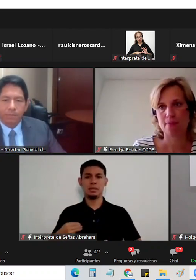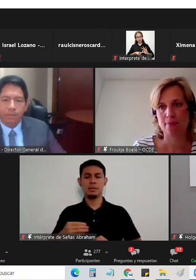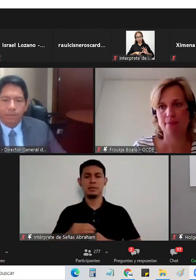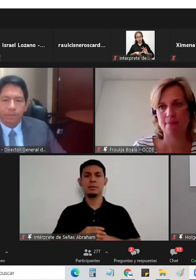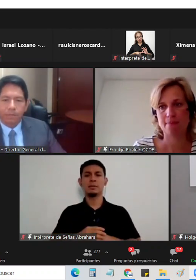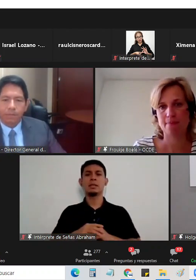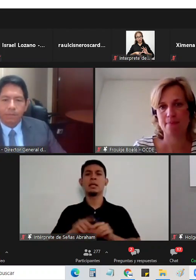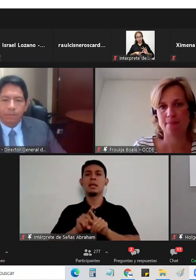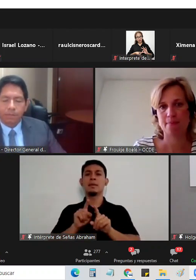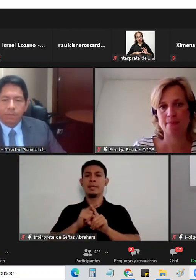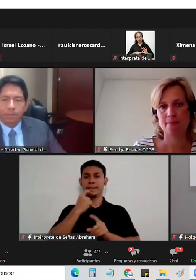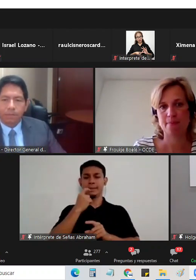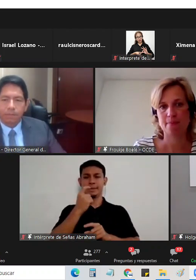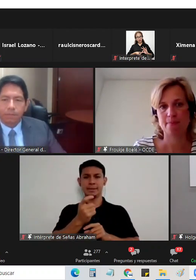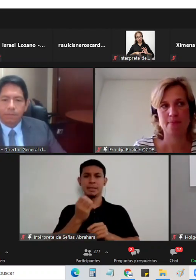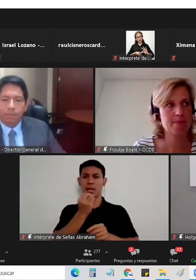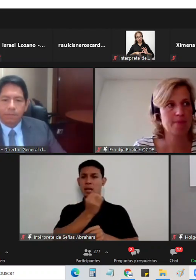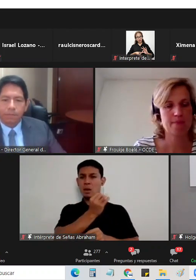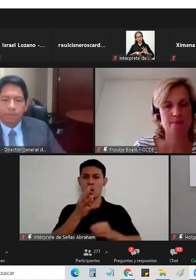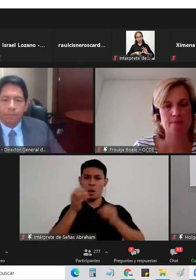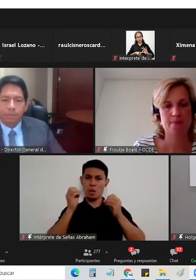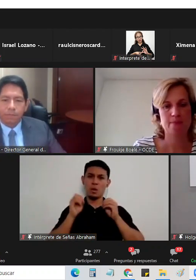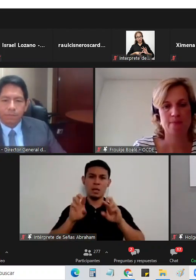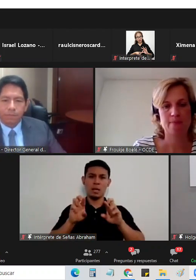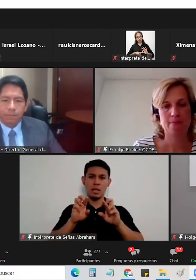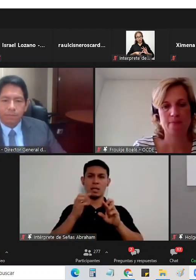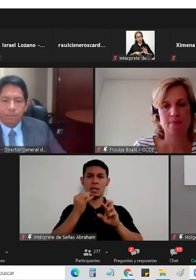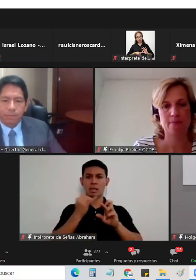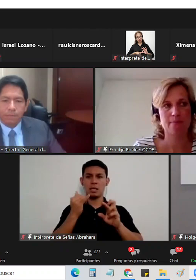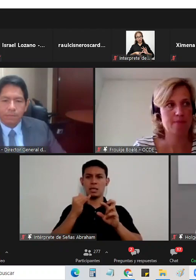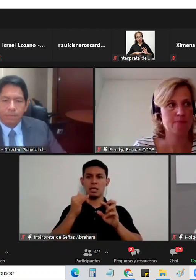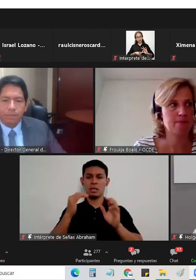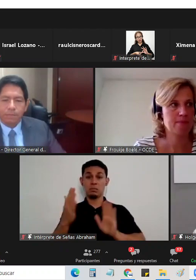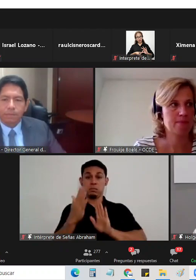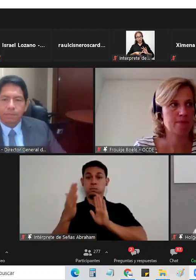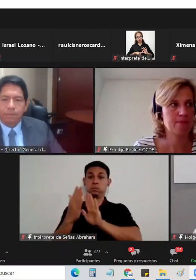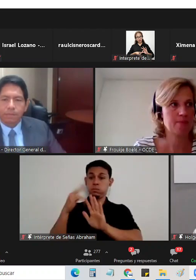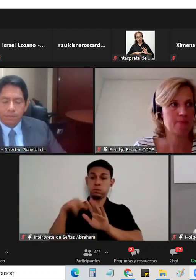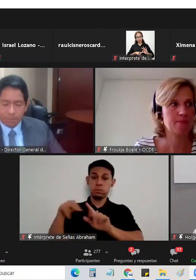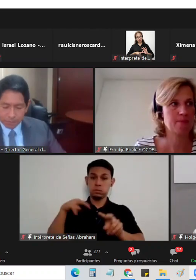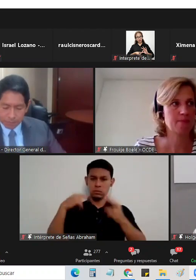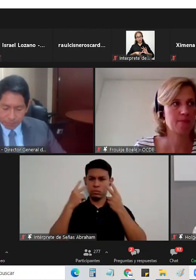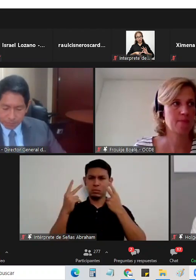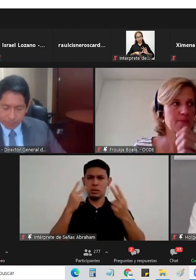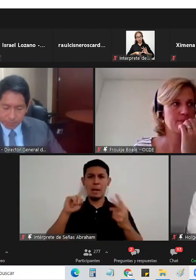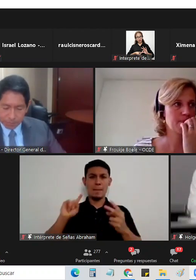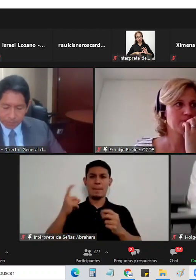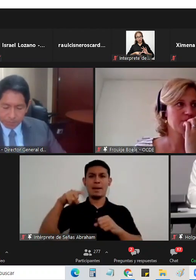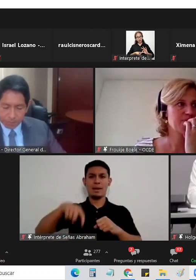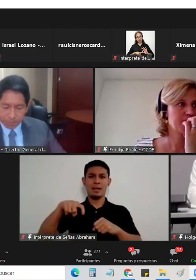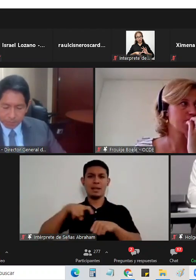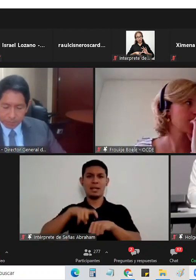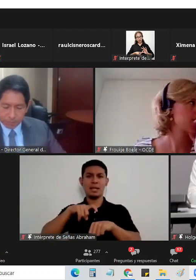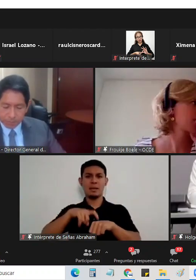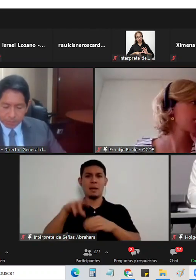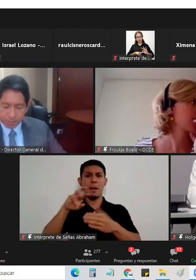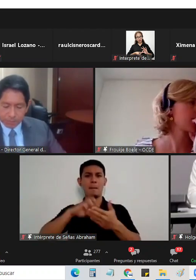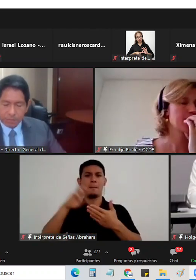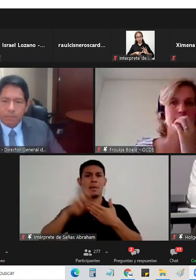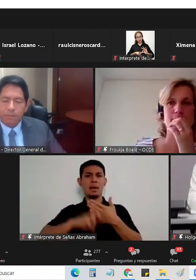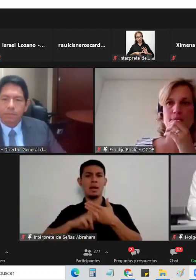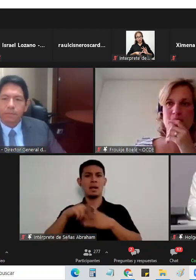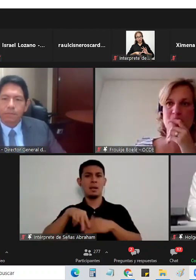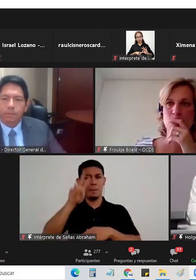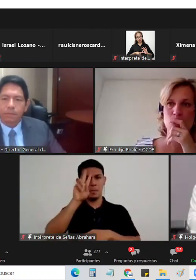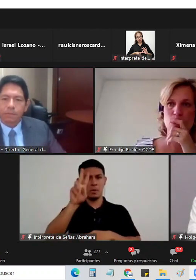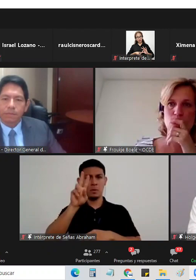ministries i would also like to highlight some opportunities and challenges that i find in this first version and this first draft of the